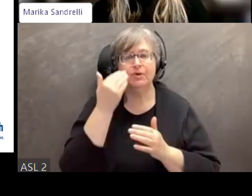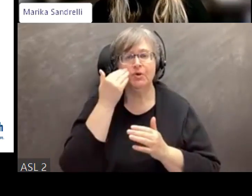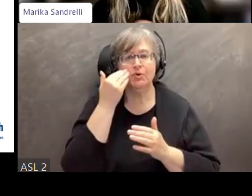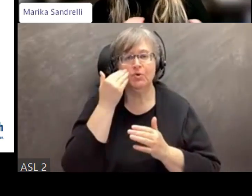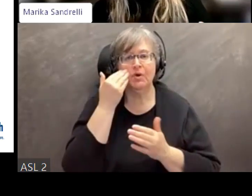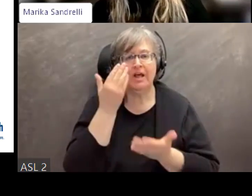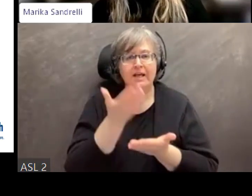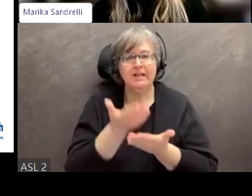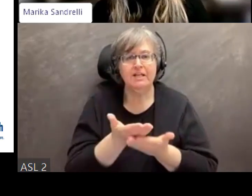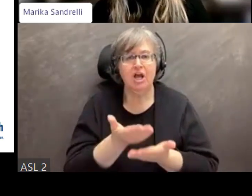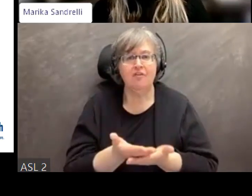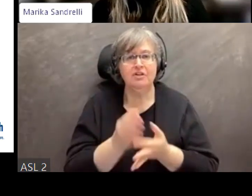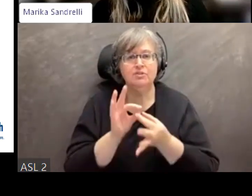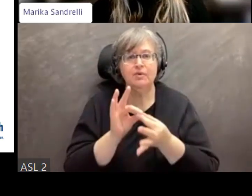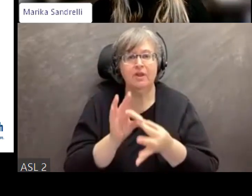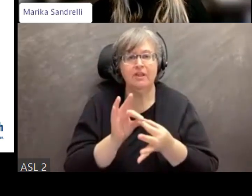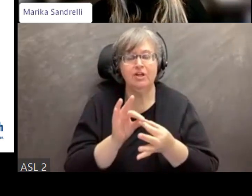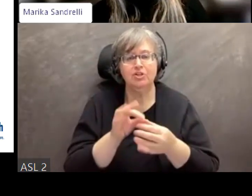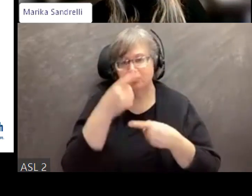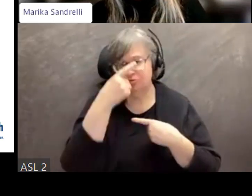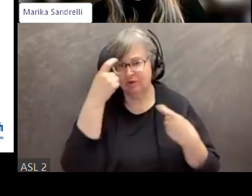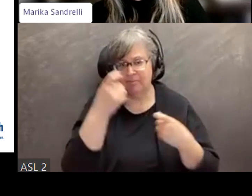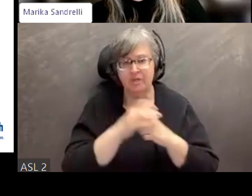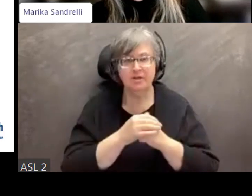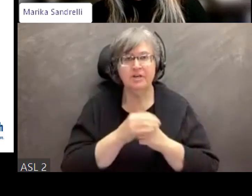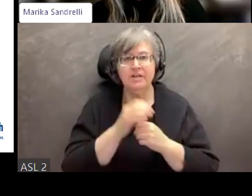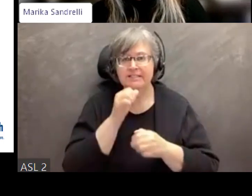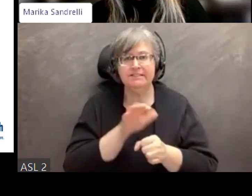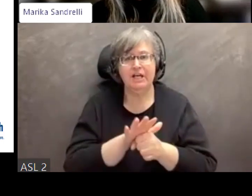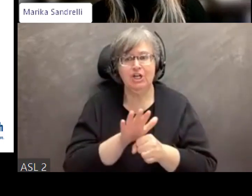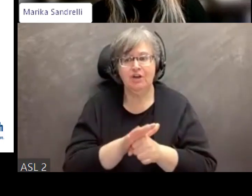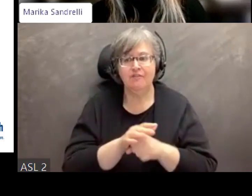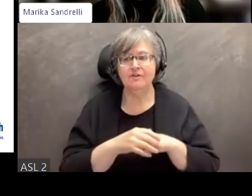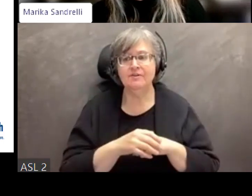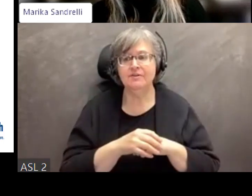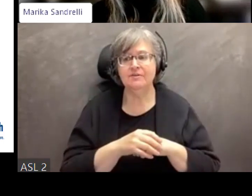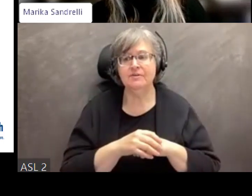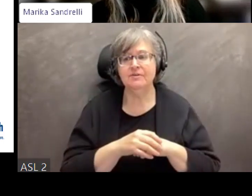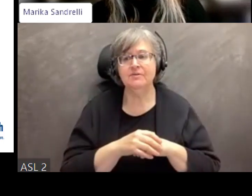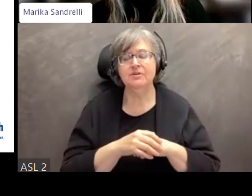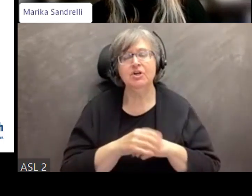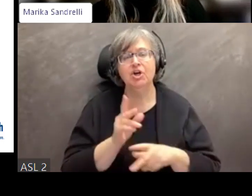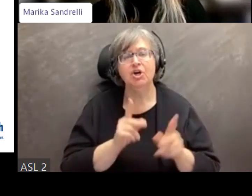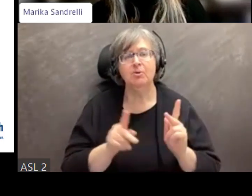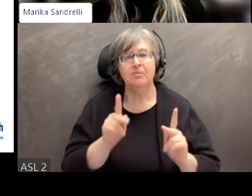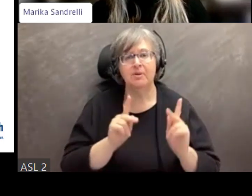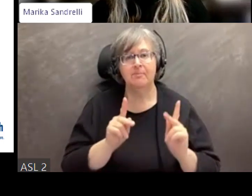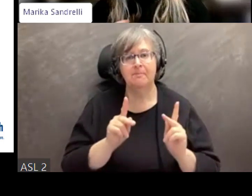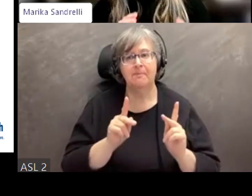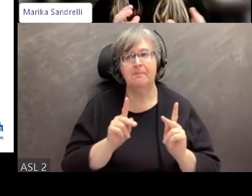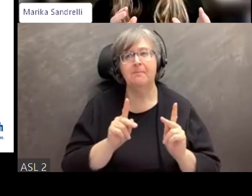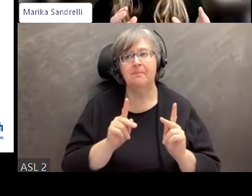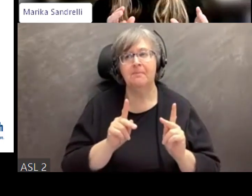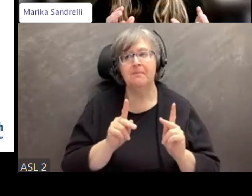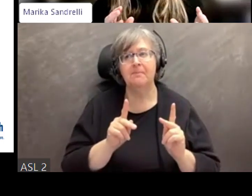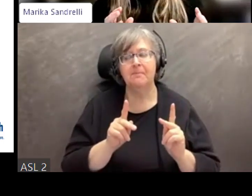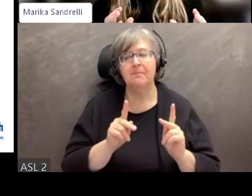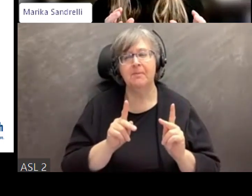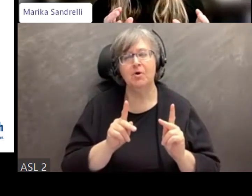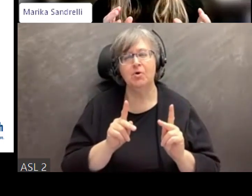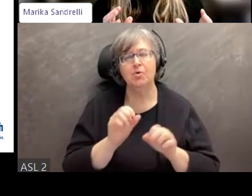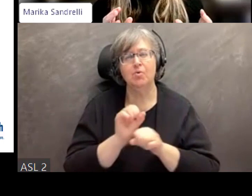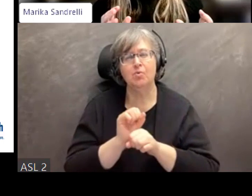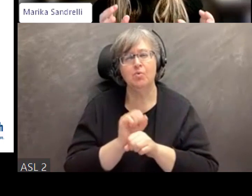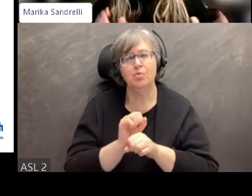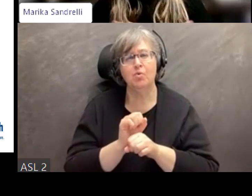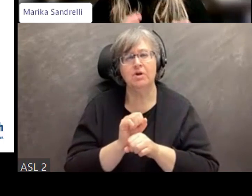that just knowing the evidence around trauma is not enough, that people